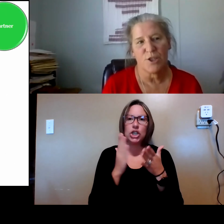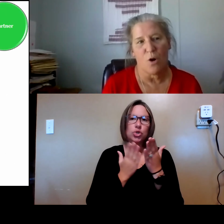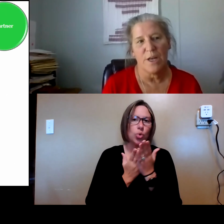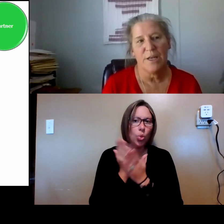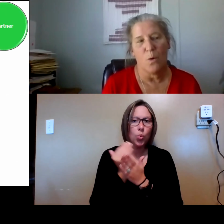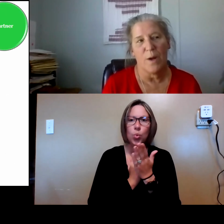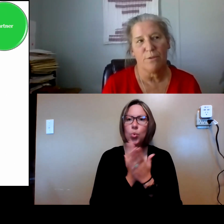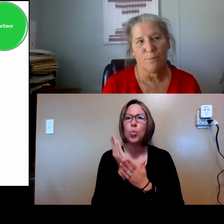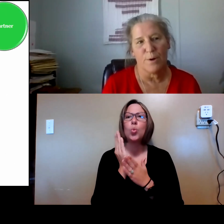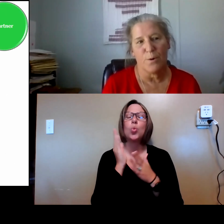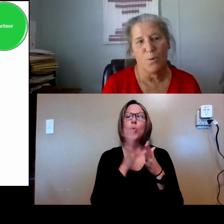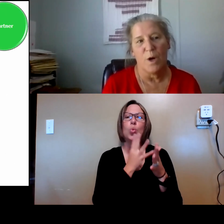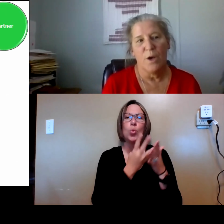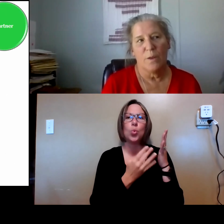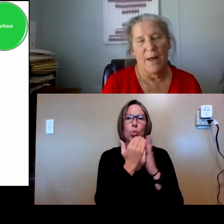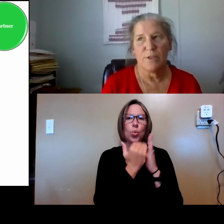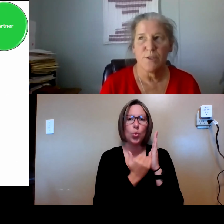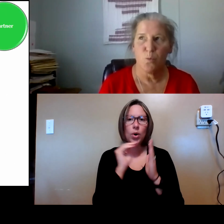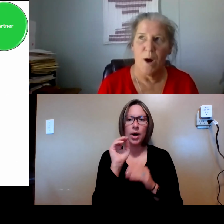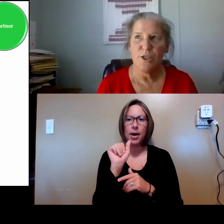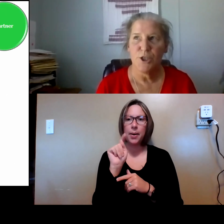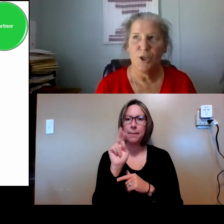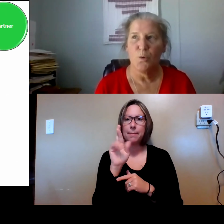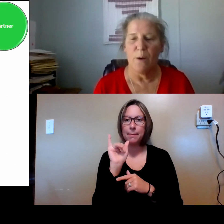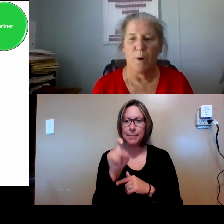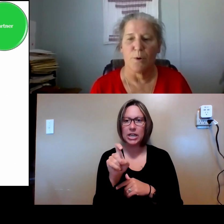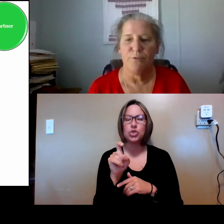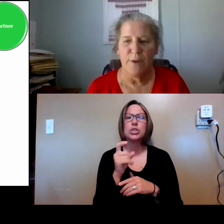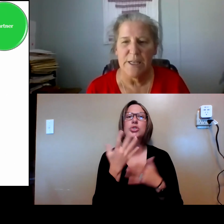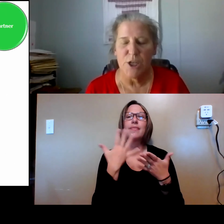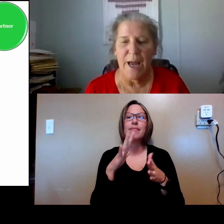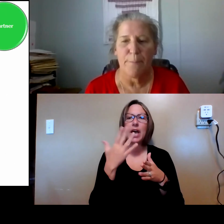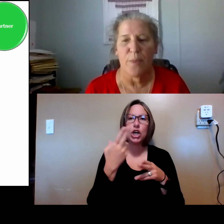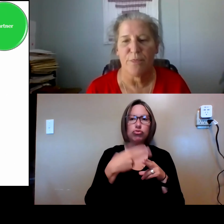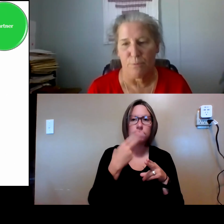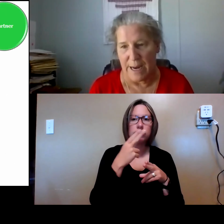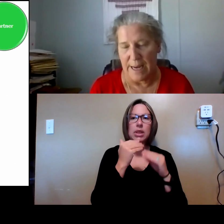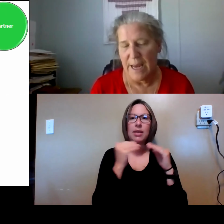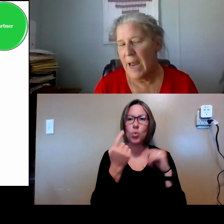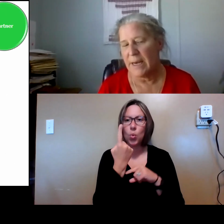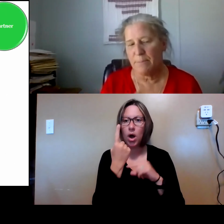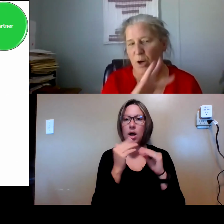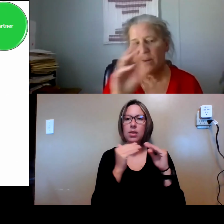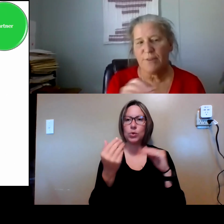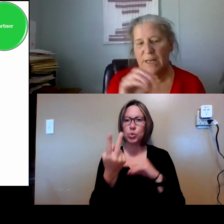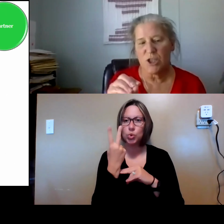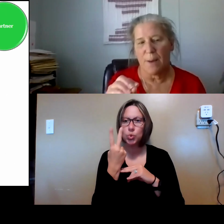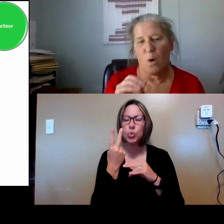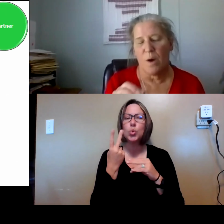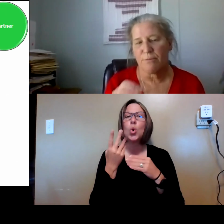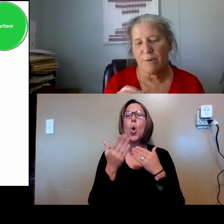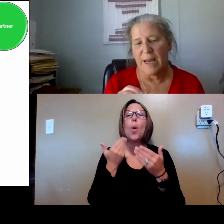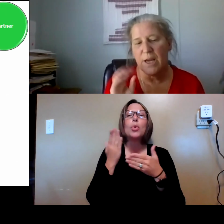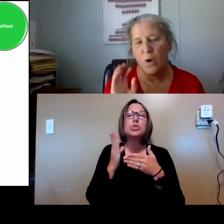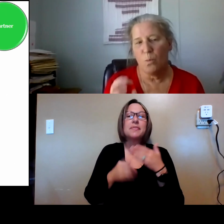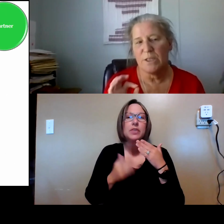had started going through levels 1, 2, and we were finishing up on 3. And I'm going to finish up